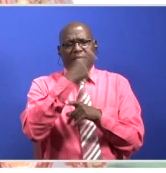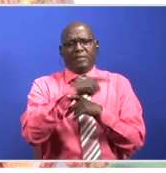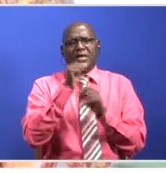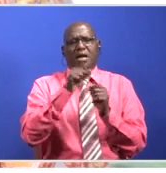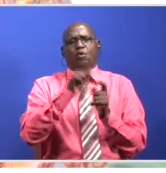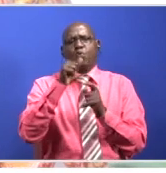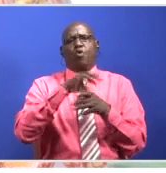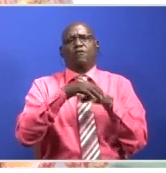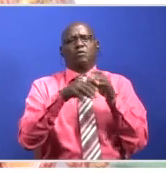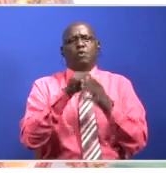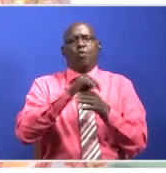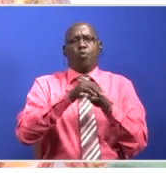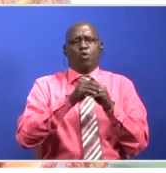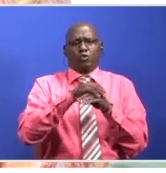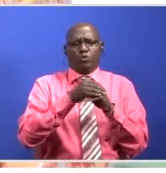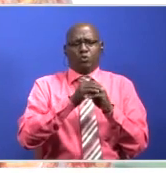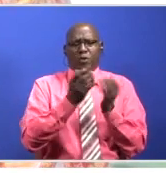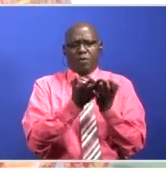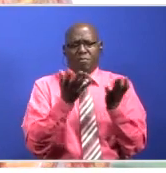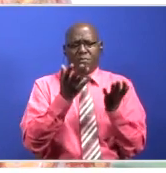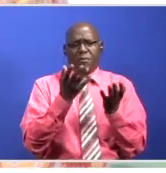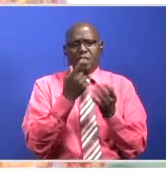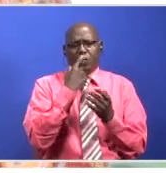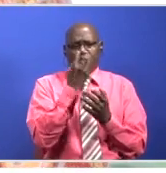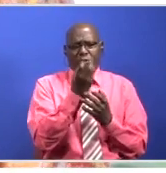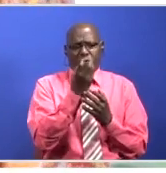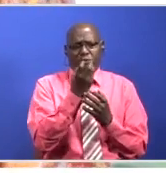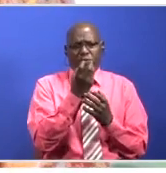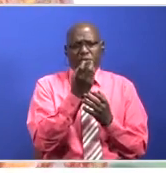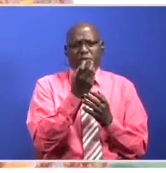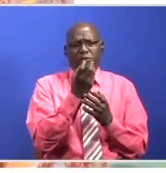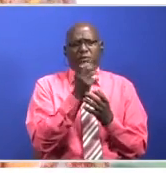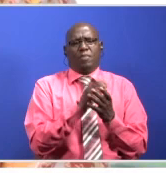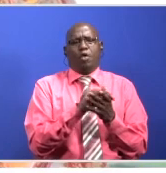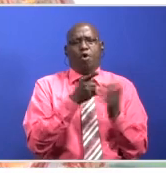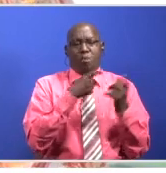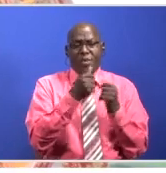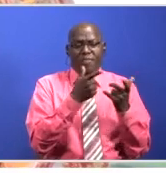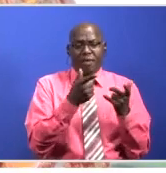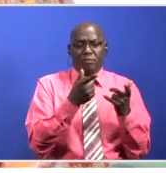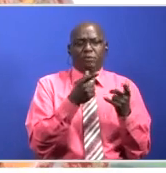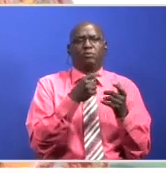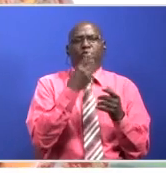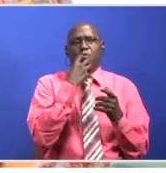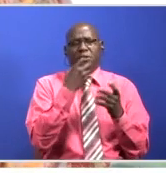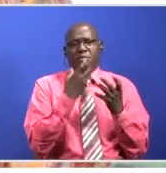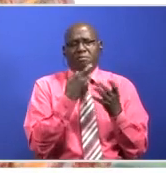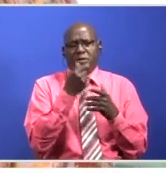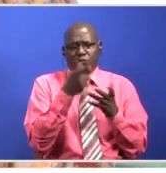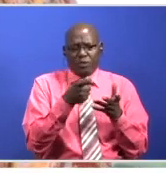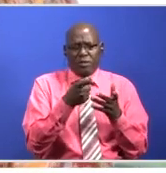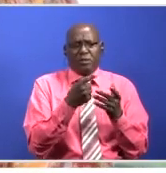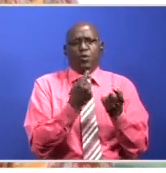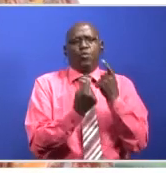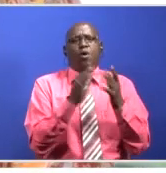wash them. Or alternatively, buy them and then do rotational. Like the tomatoes you buy today, don't cook them today. Cook them after